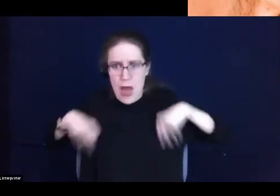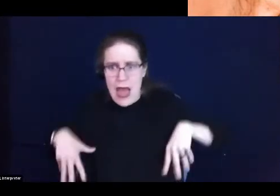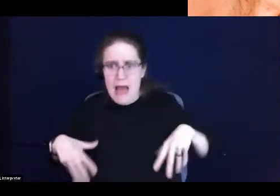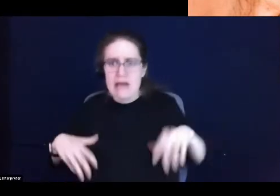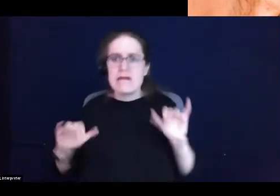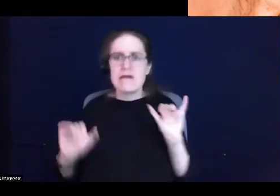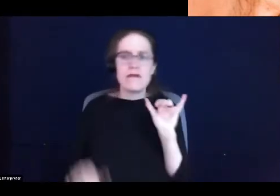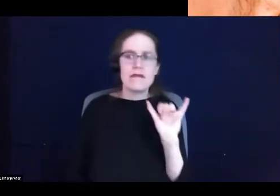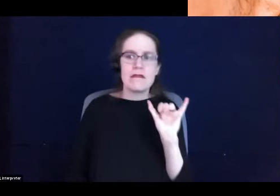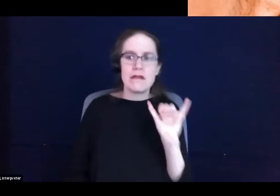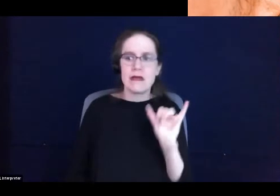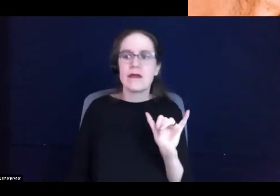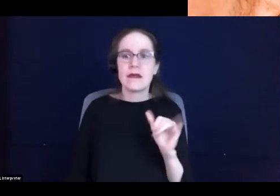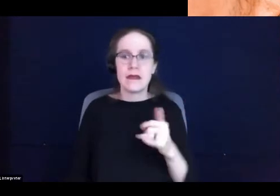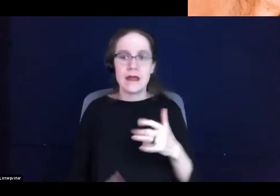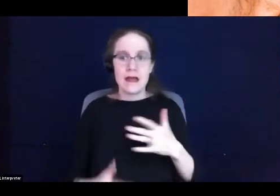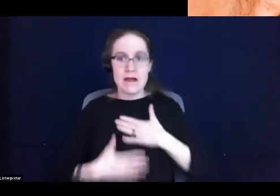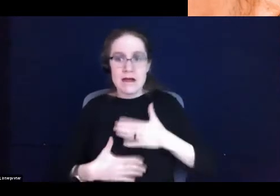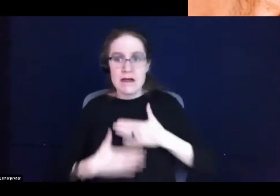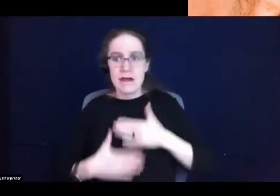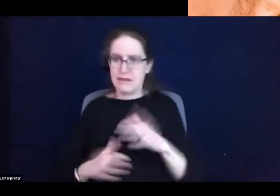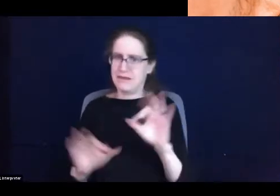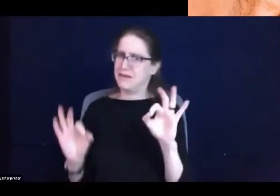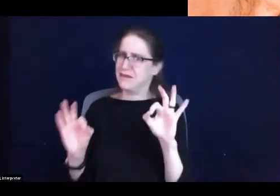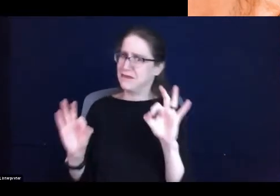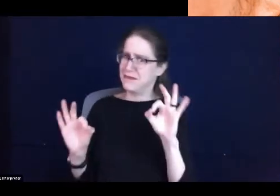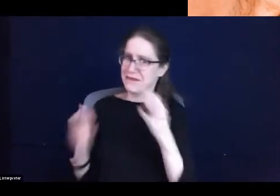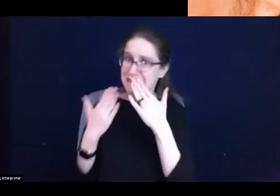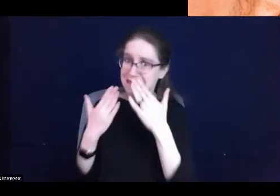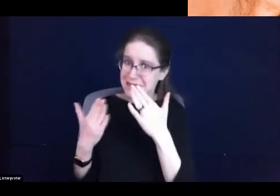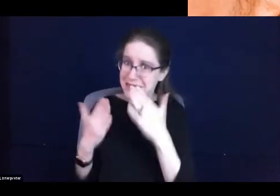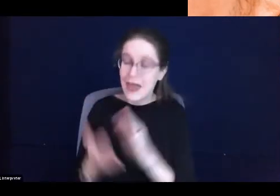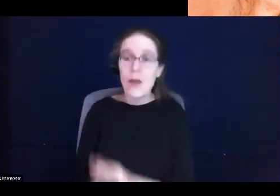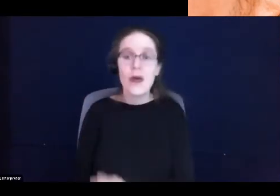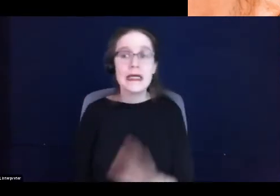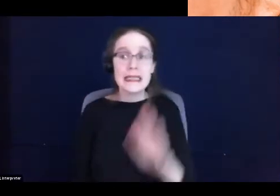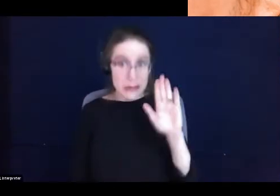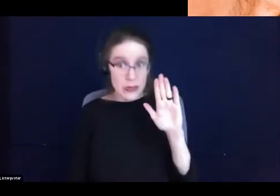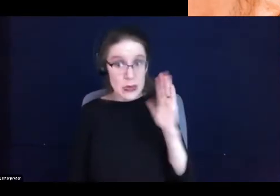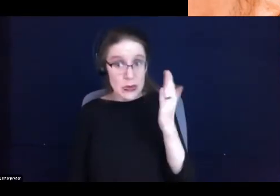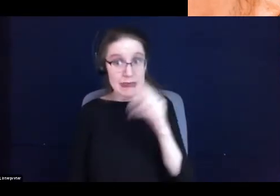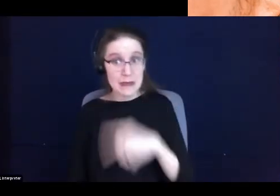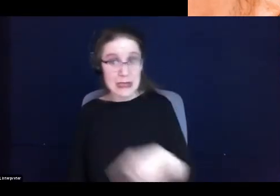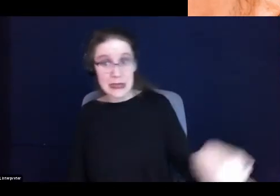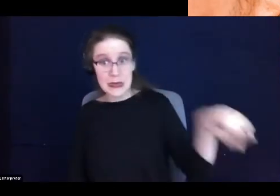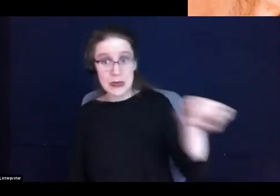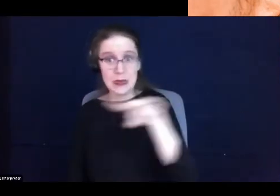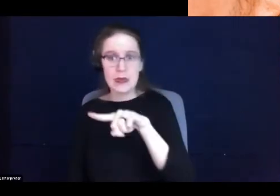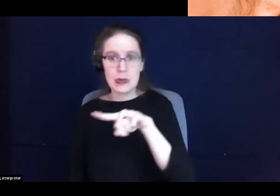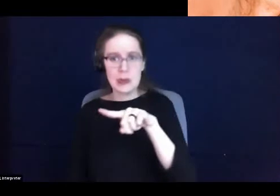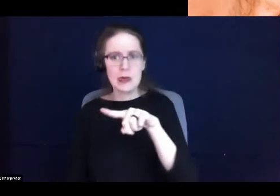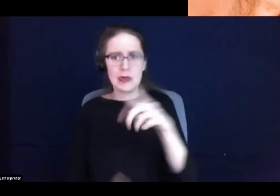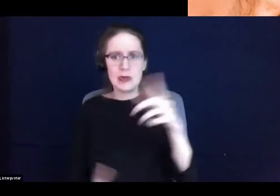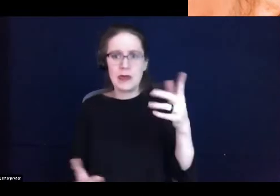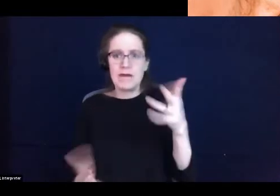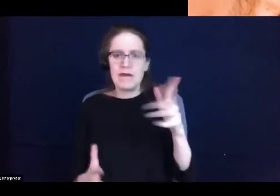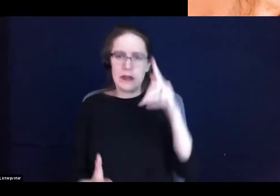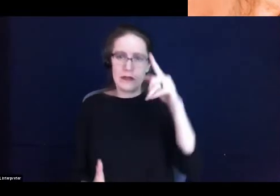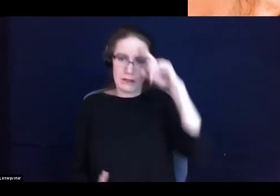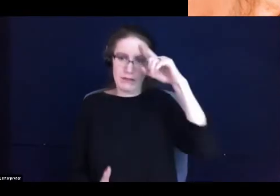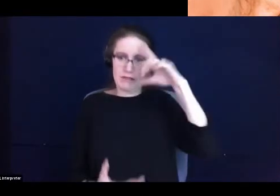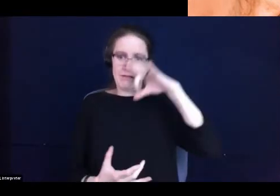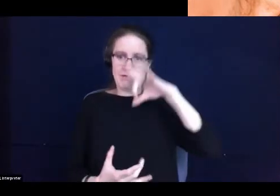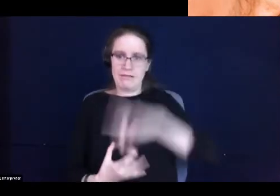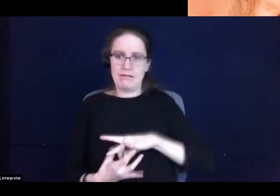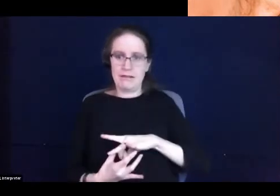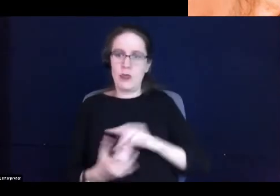my palms get sweaty, rapid breathing. Thank you. And so it sounds like that you all are at least a little bit in touch with your body. So you're aware of